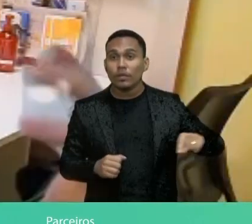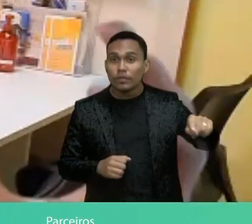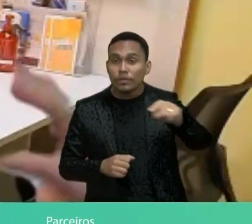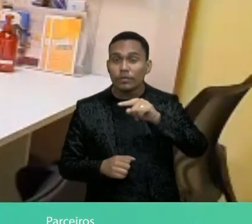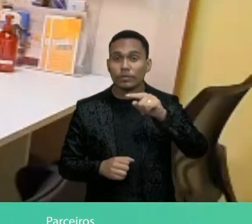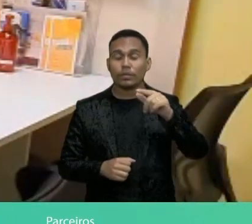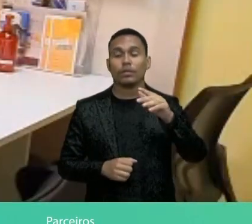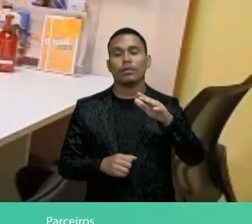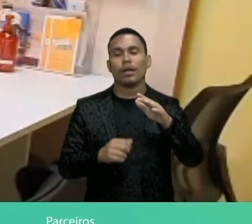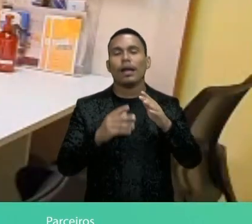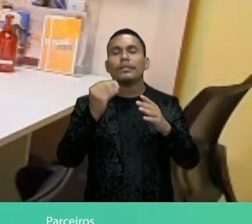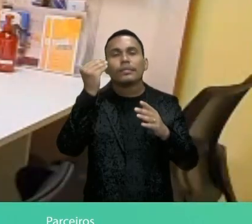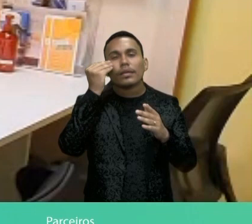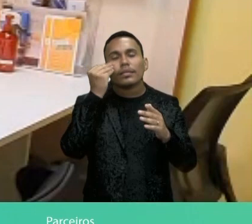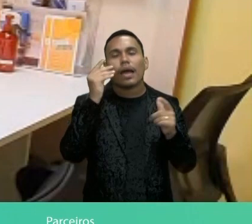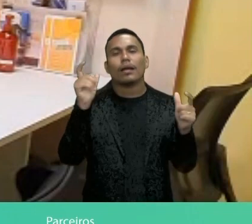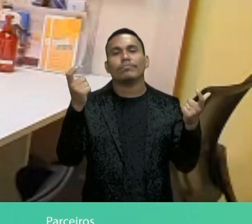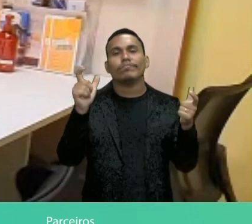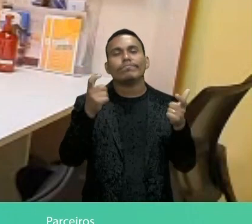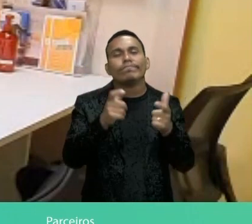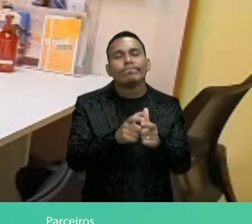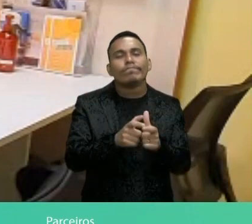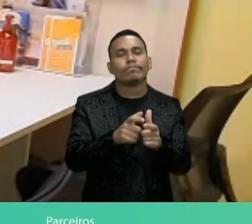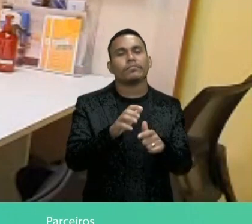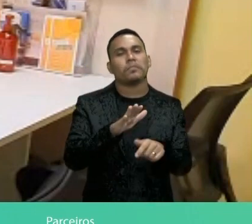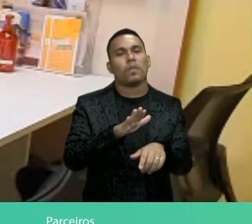você miniaturizar, entre aspas,